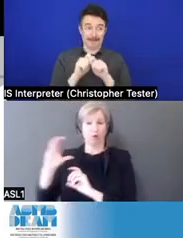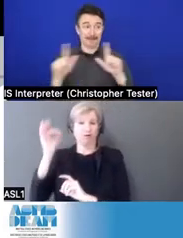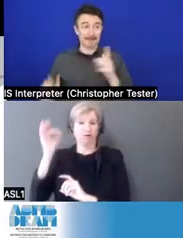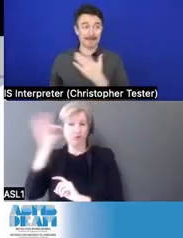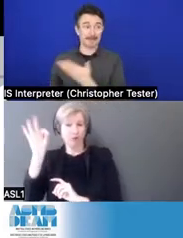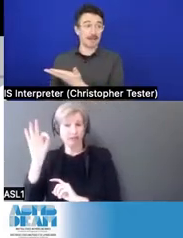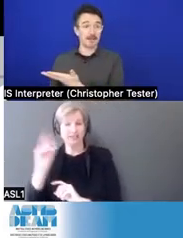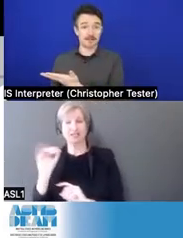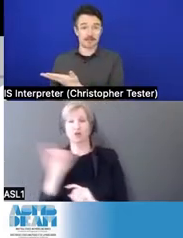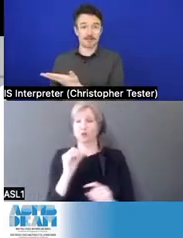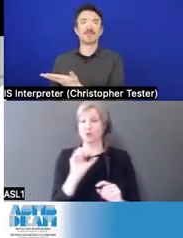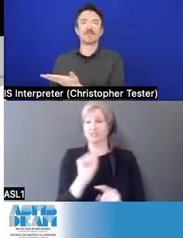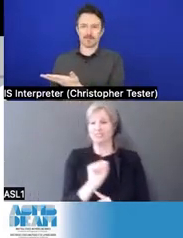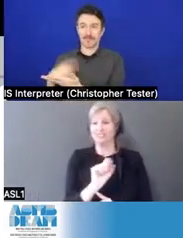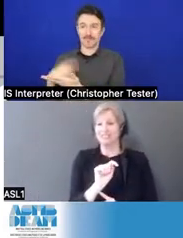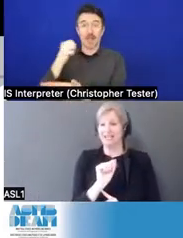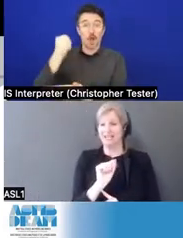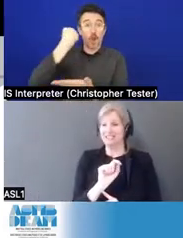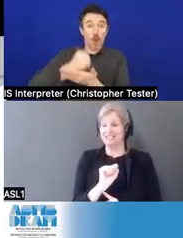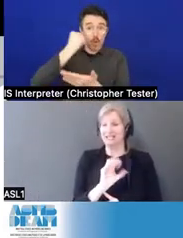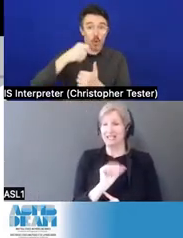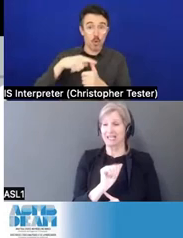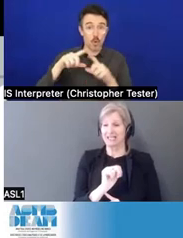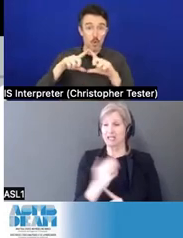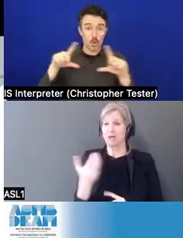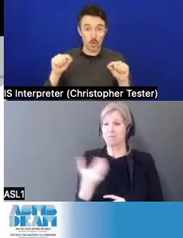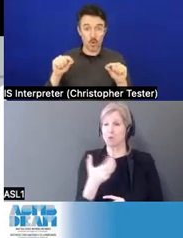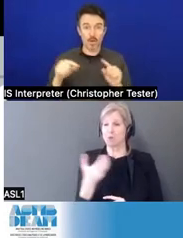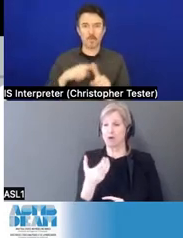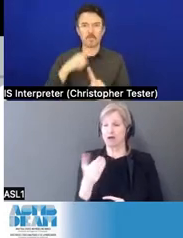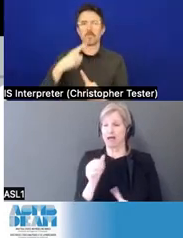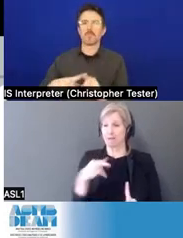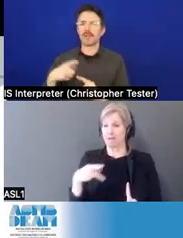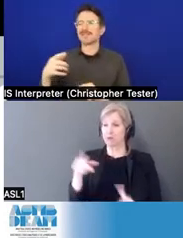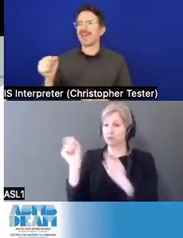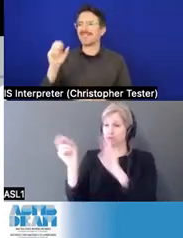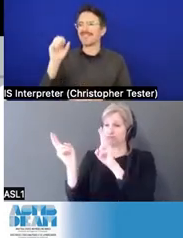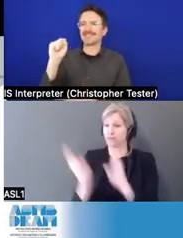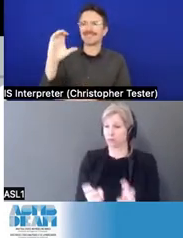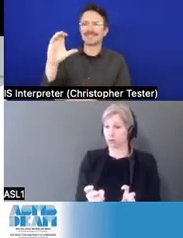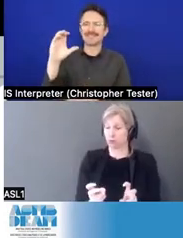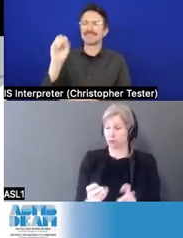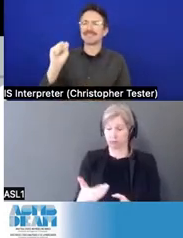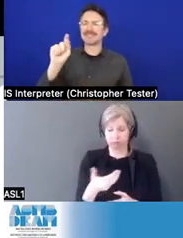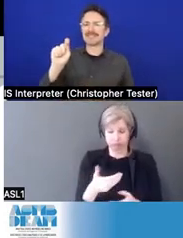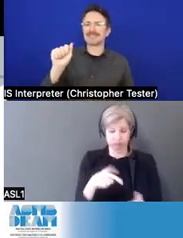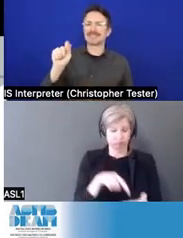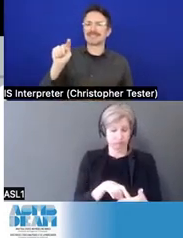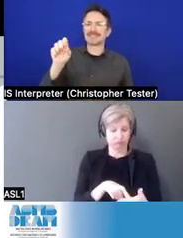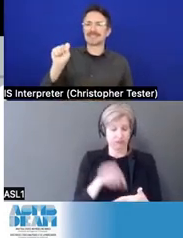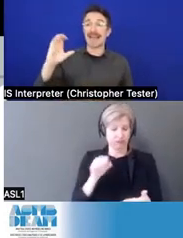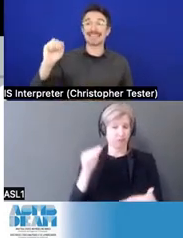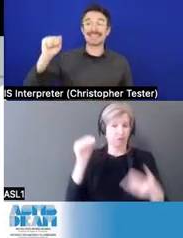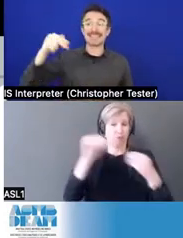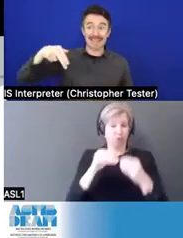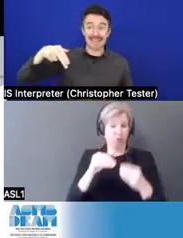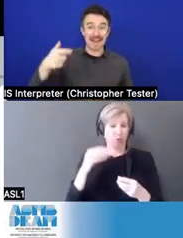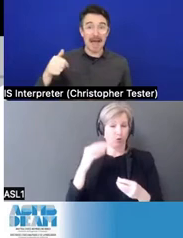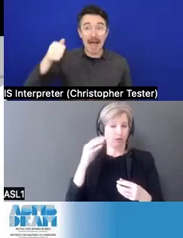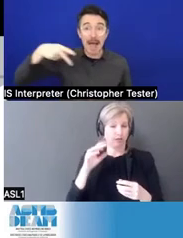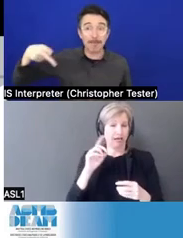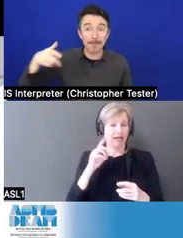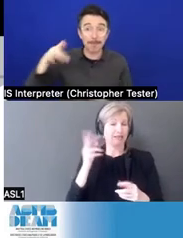StatScan mobile application, which is now available for you to download to be able to hear more about our recent